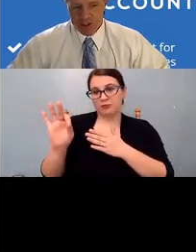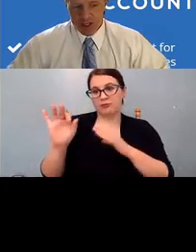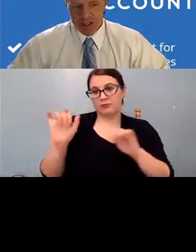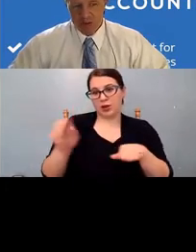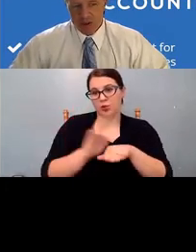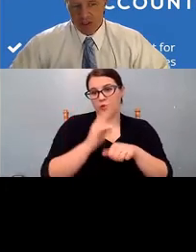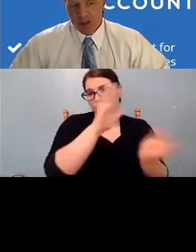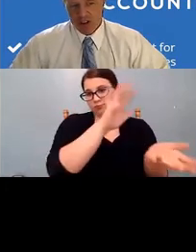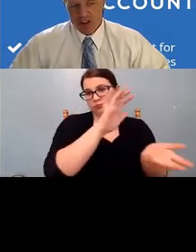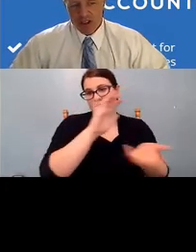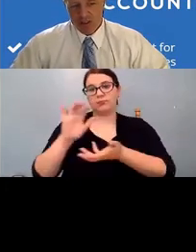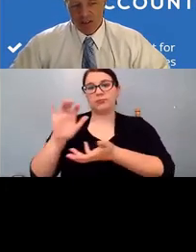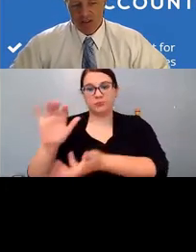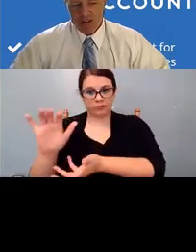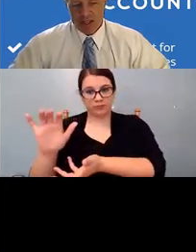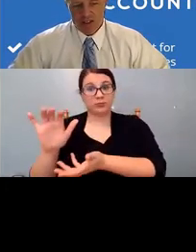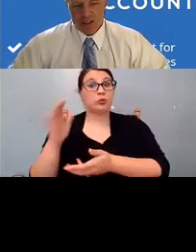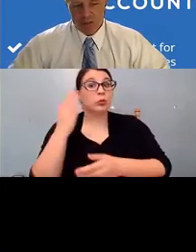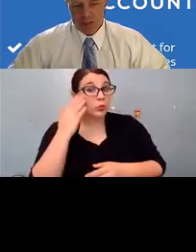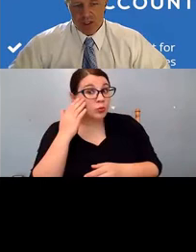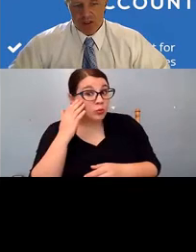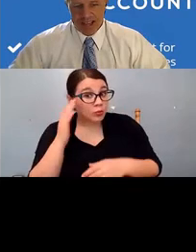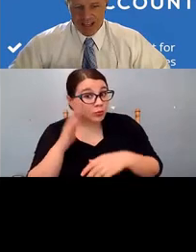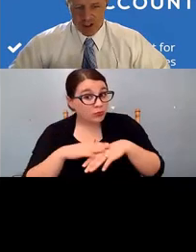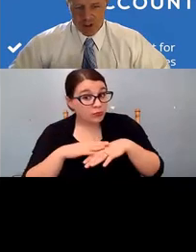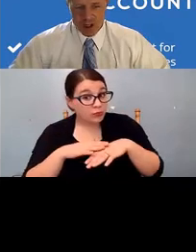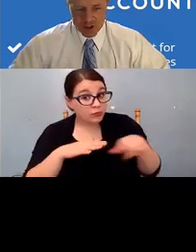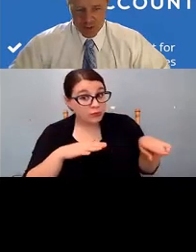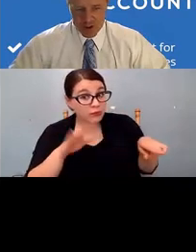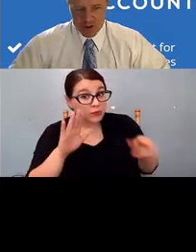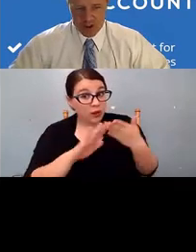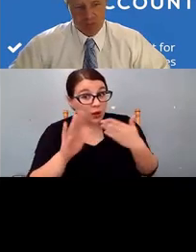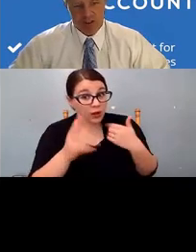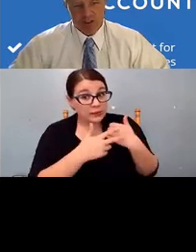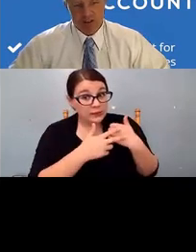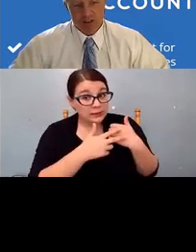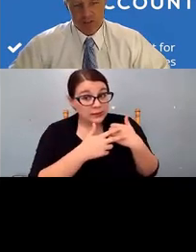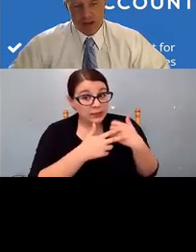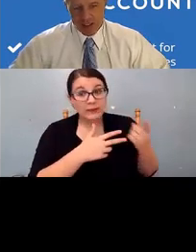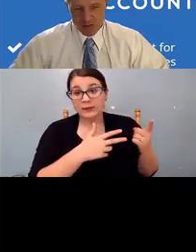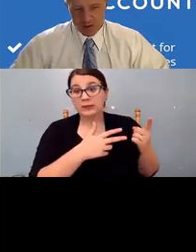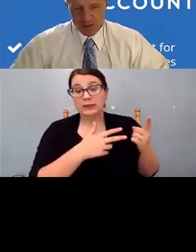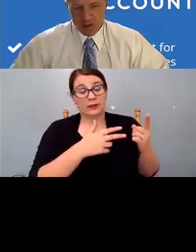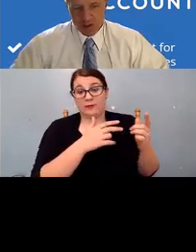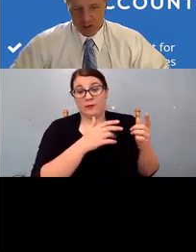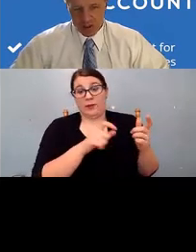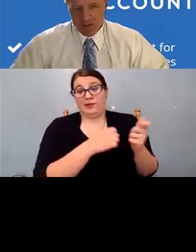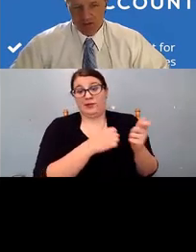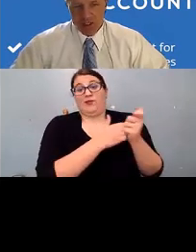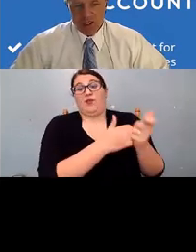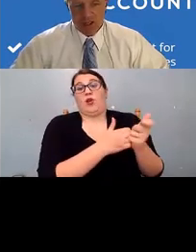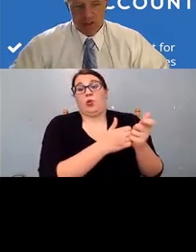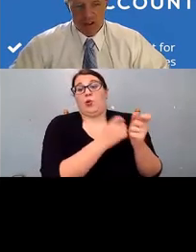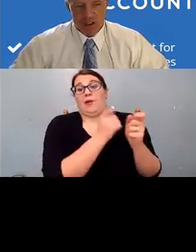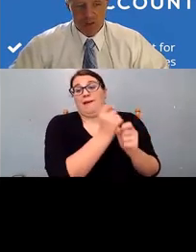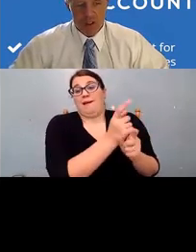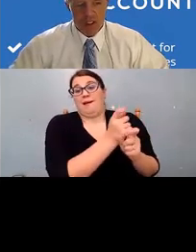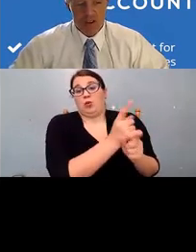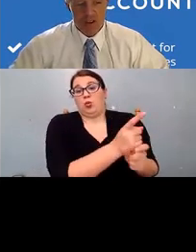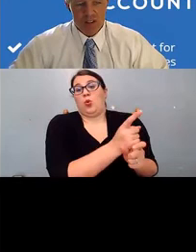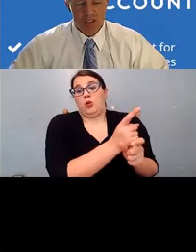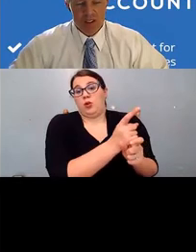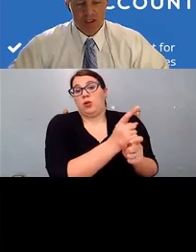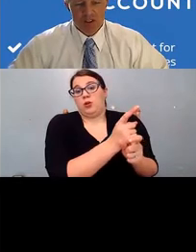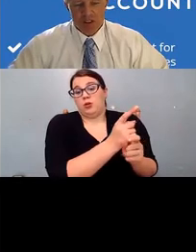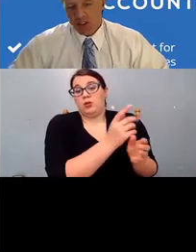Just understand that with the college savings, that is subject to the annual contribution limits, a maximum currently of $15,000 per